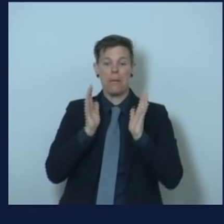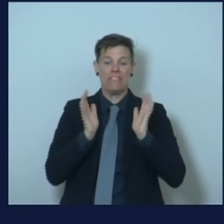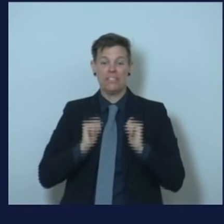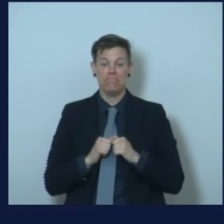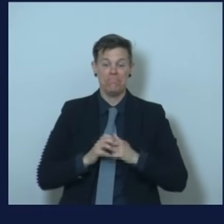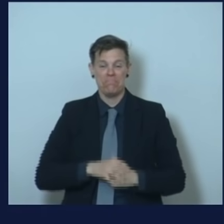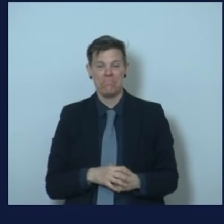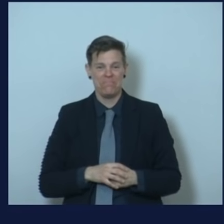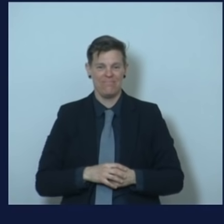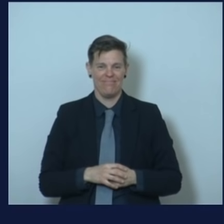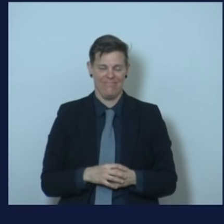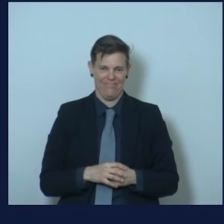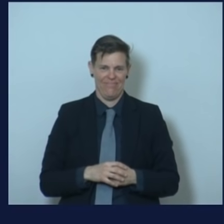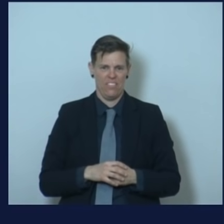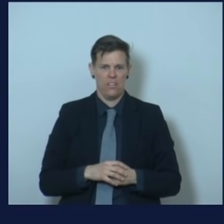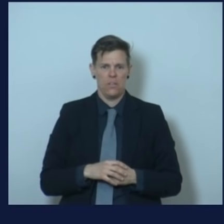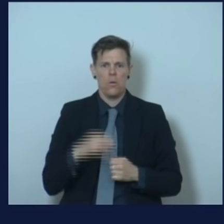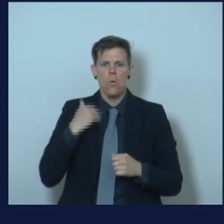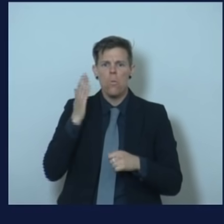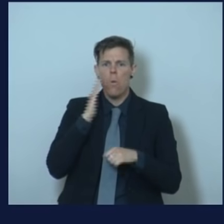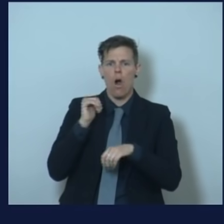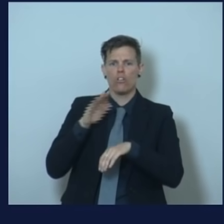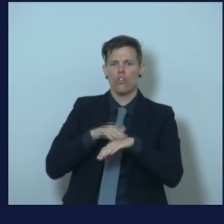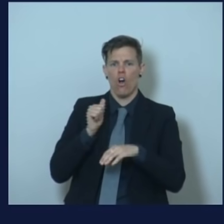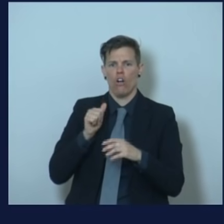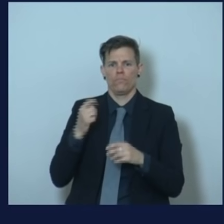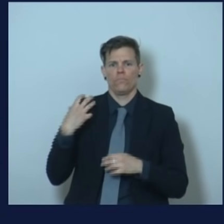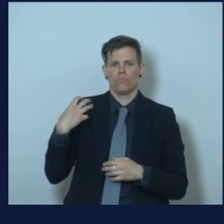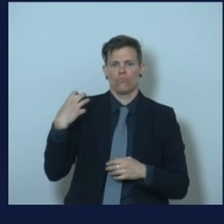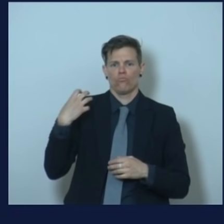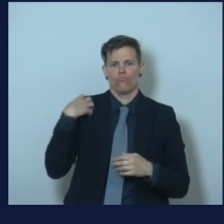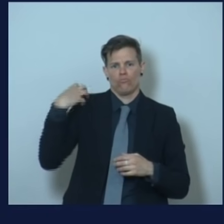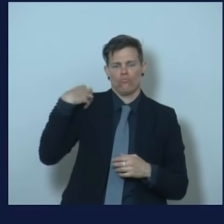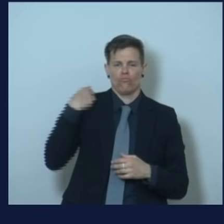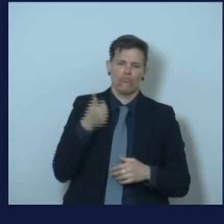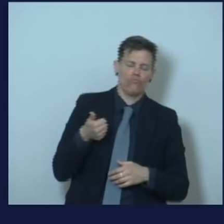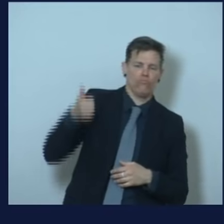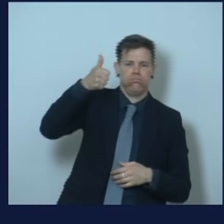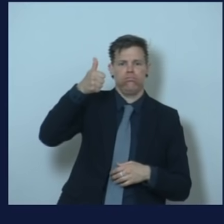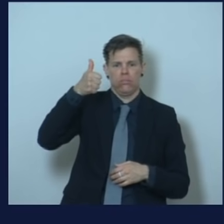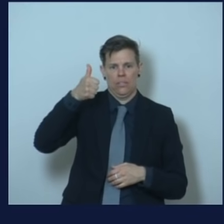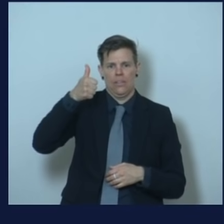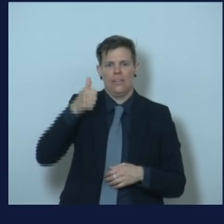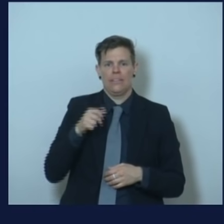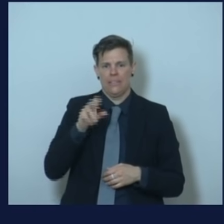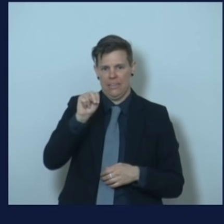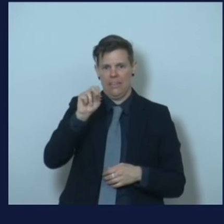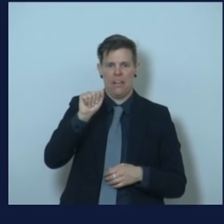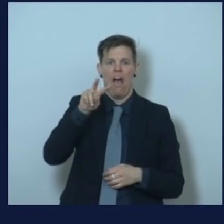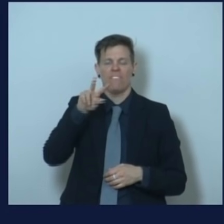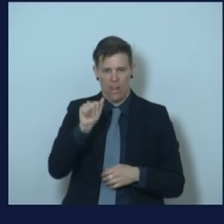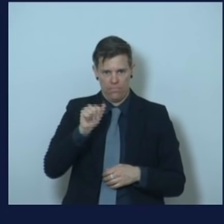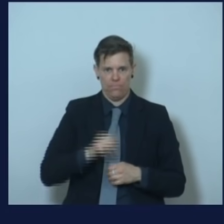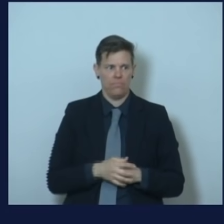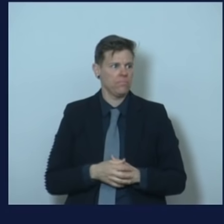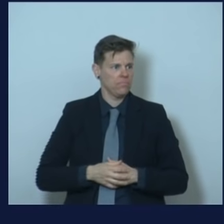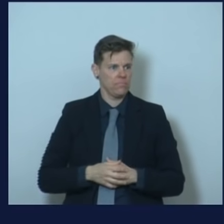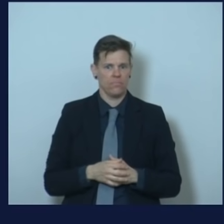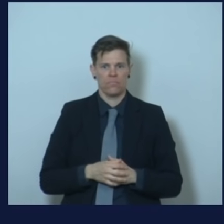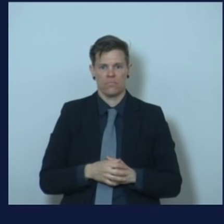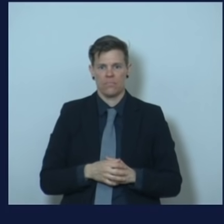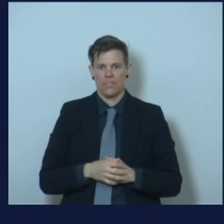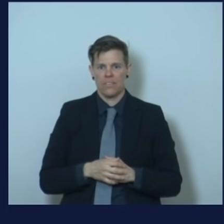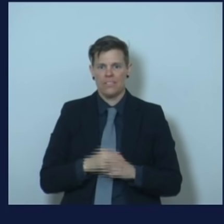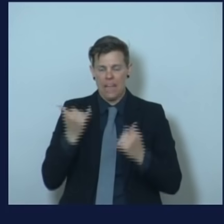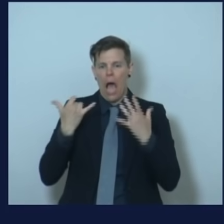to call on General Nava, and he's taking off his mask. Go ahead and do that, General. But I just want to also thank the men